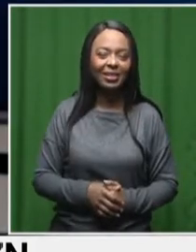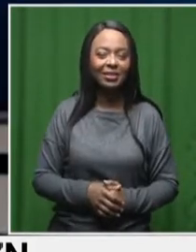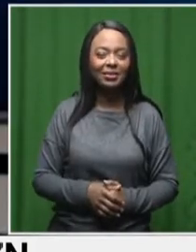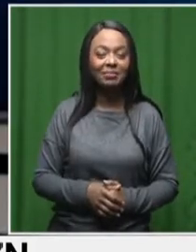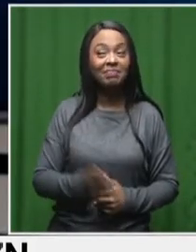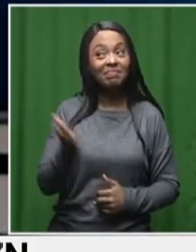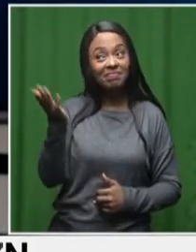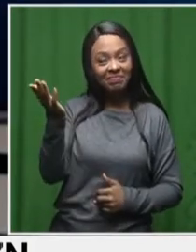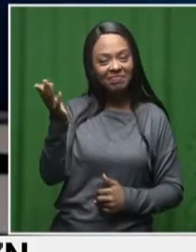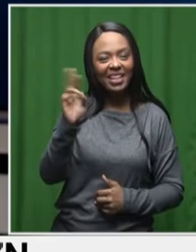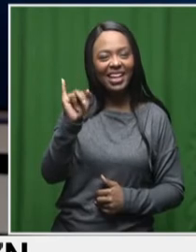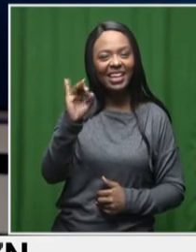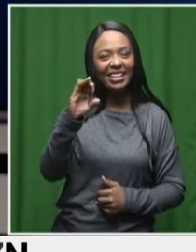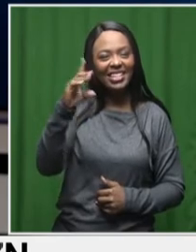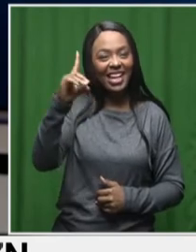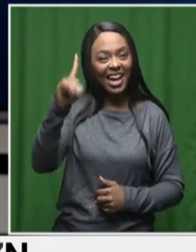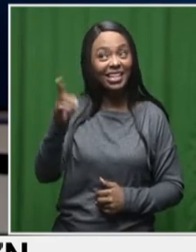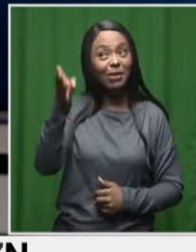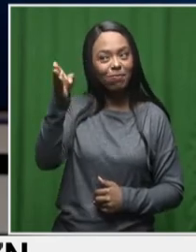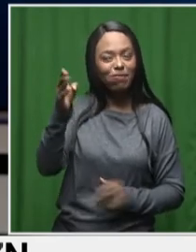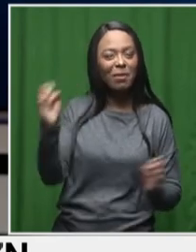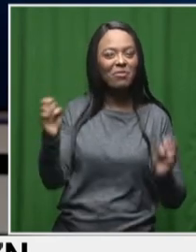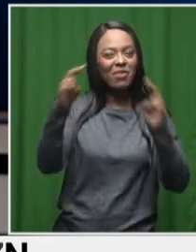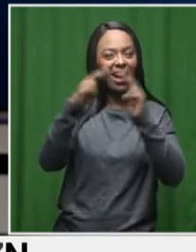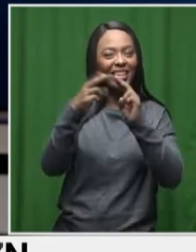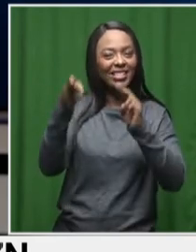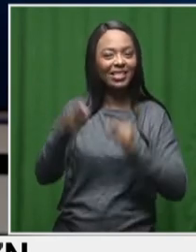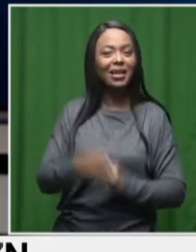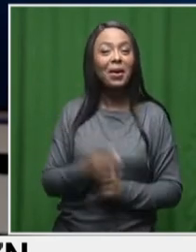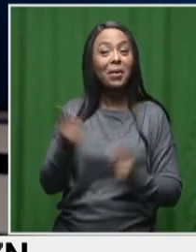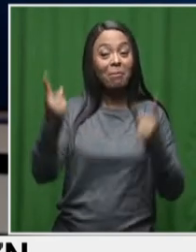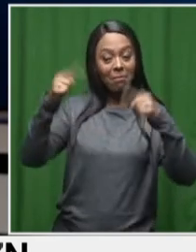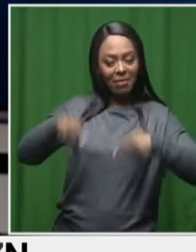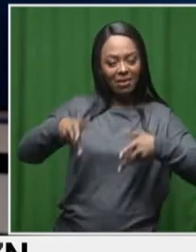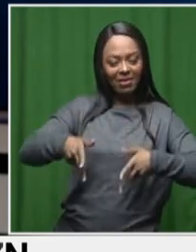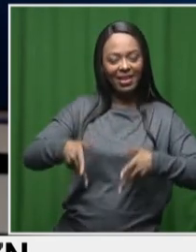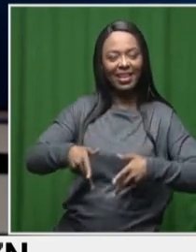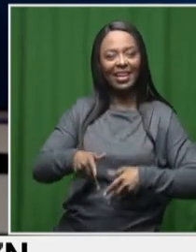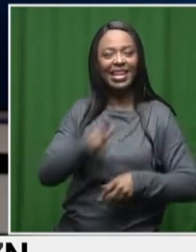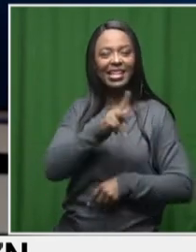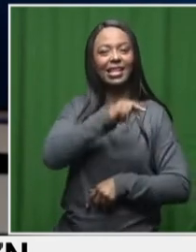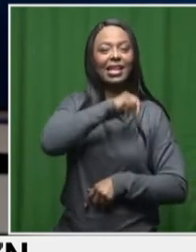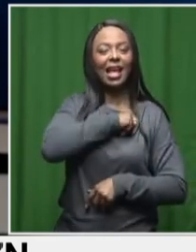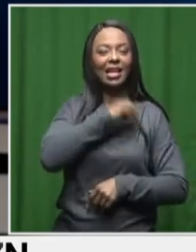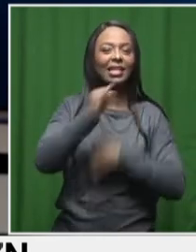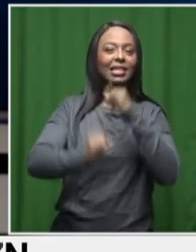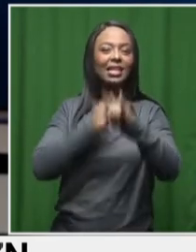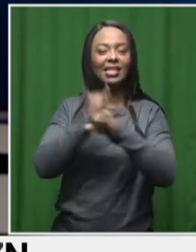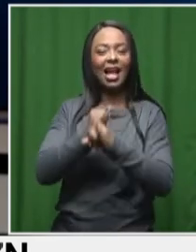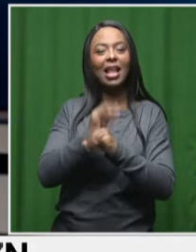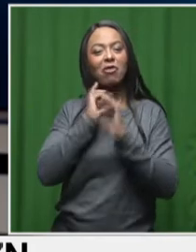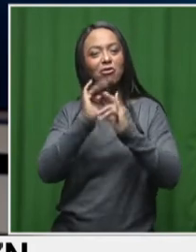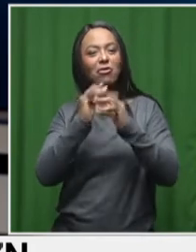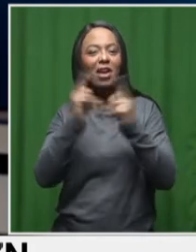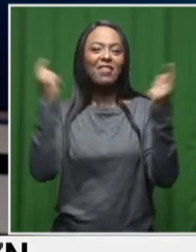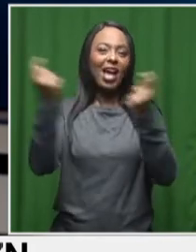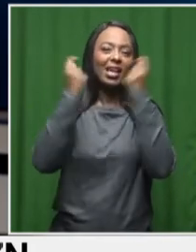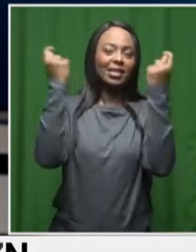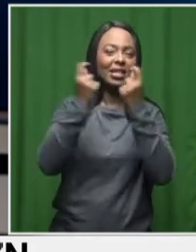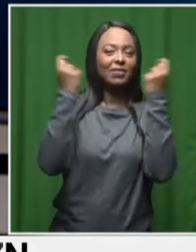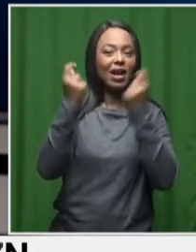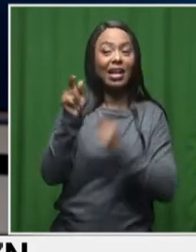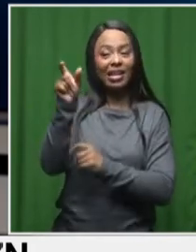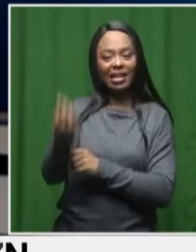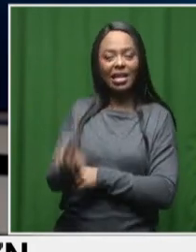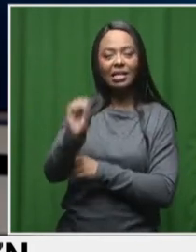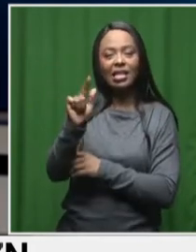Right, Richard Bonner then, he will be one of the performers at the KZN International Jazz Festival. In studio with me was